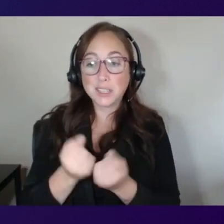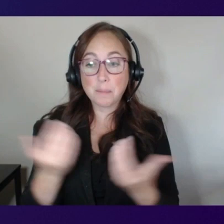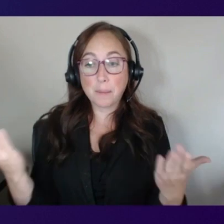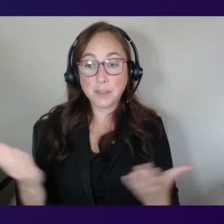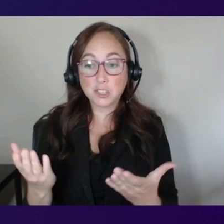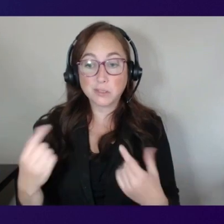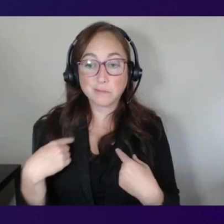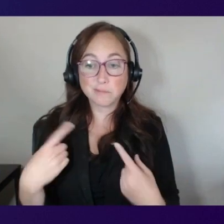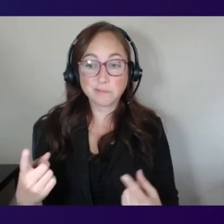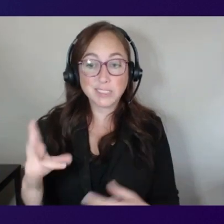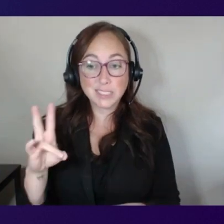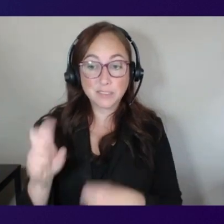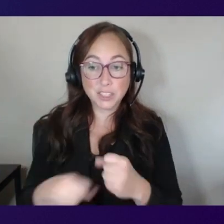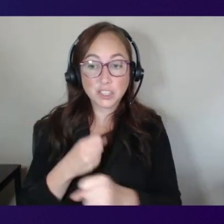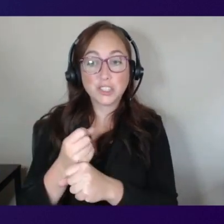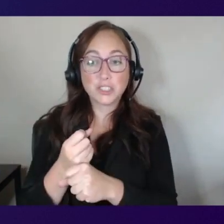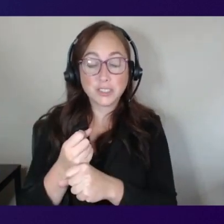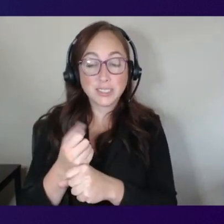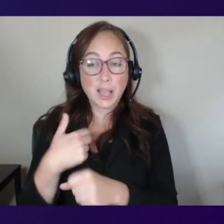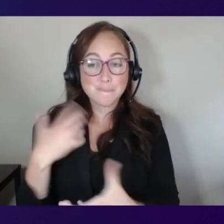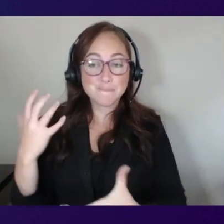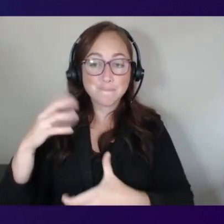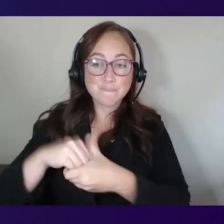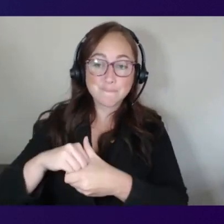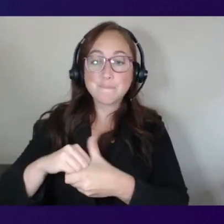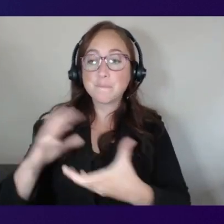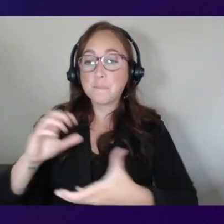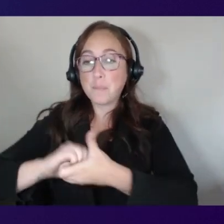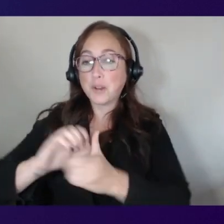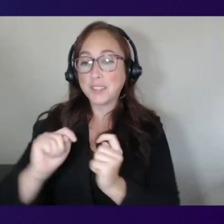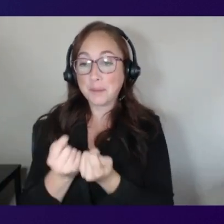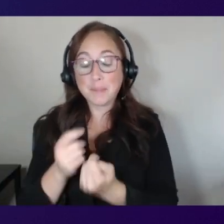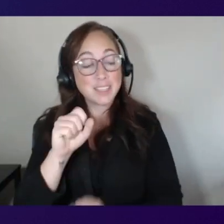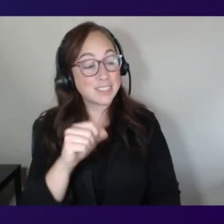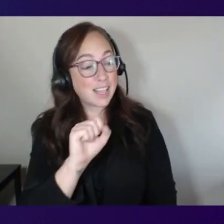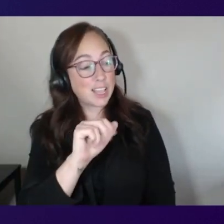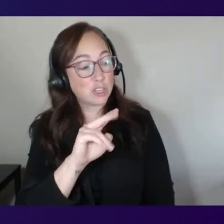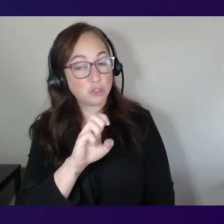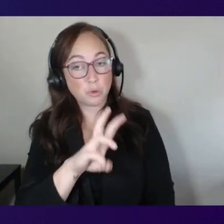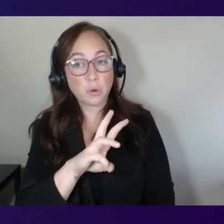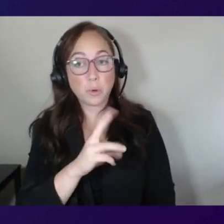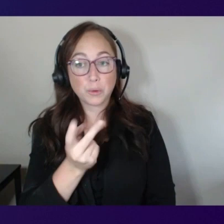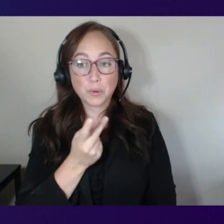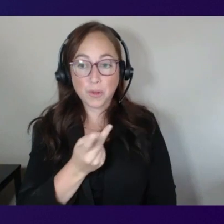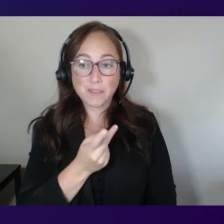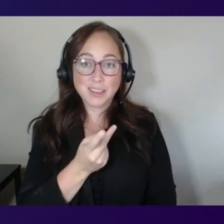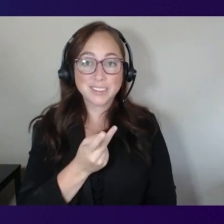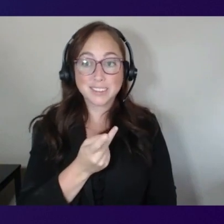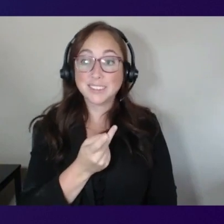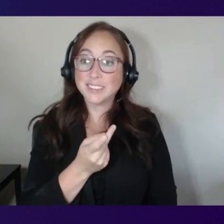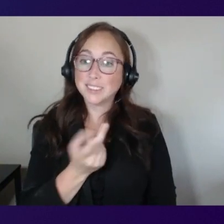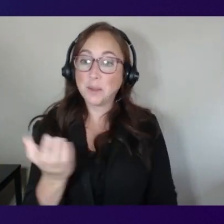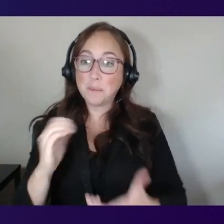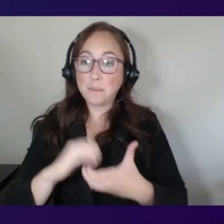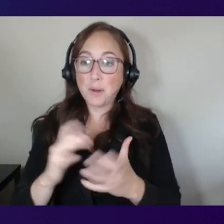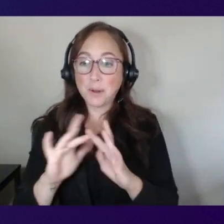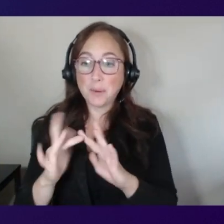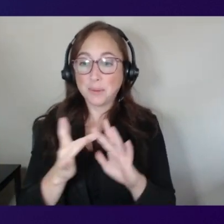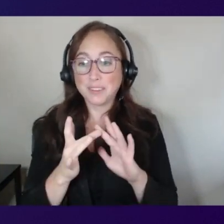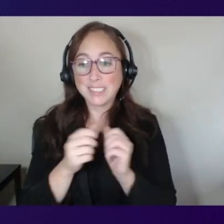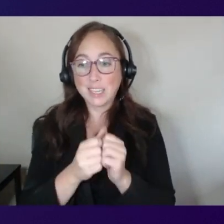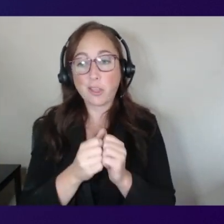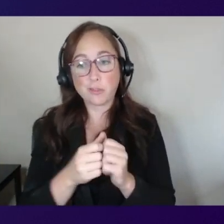and have a little bit of history on the partner team. That's right. Andrew and I trolled the halls of the partner network together